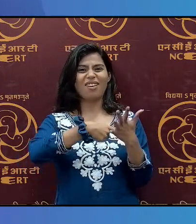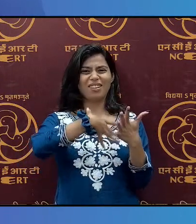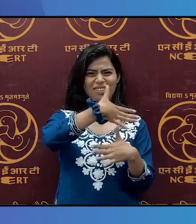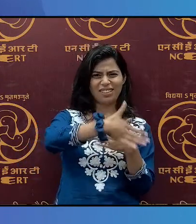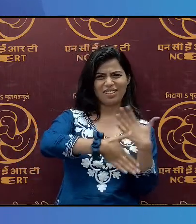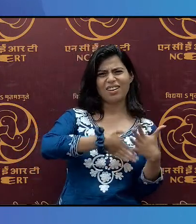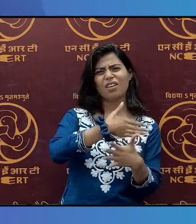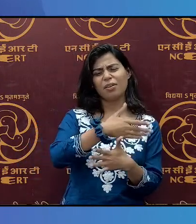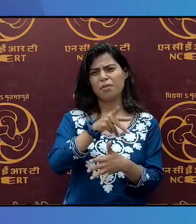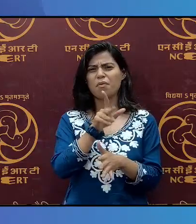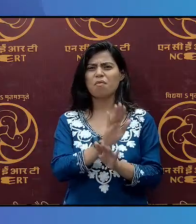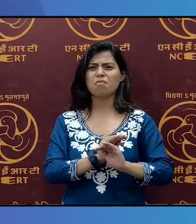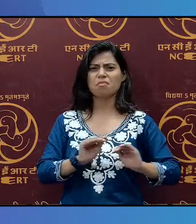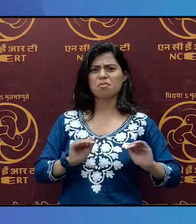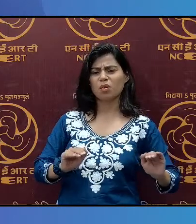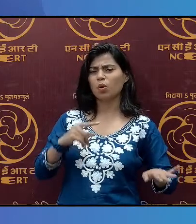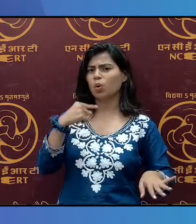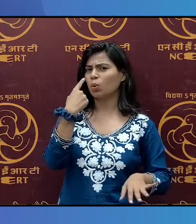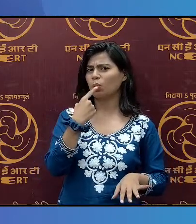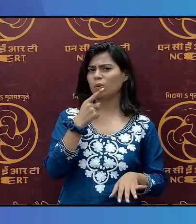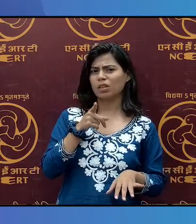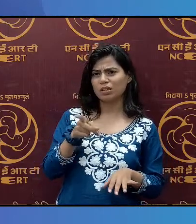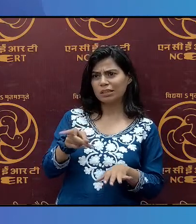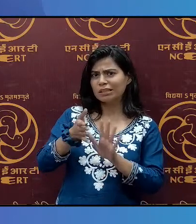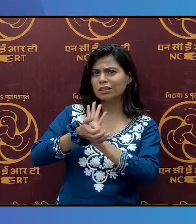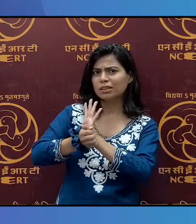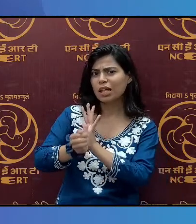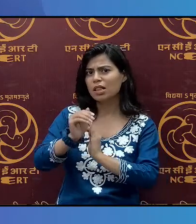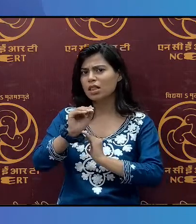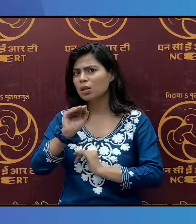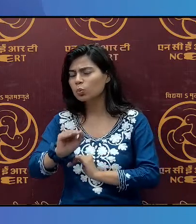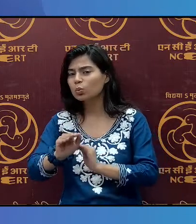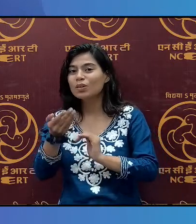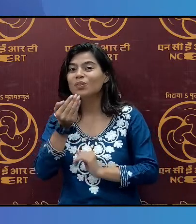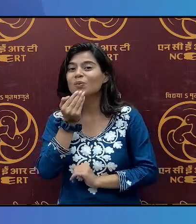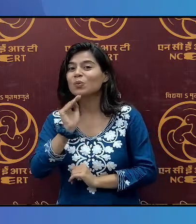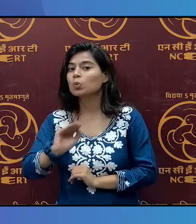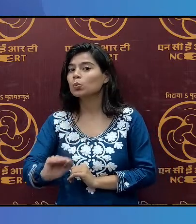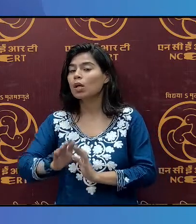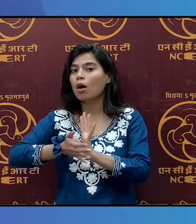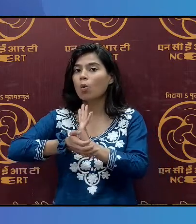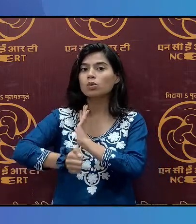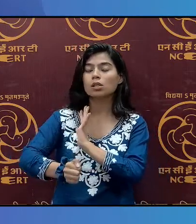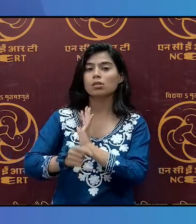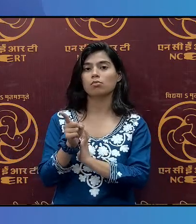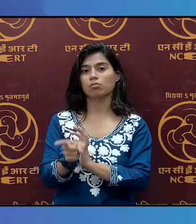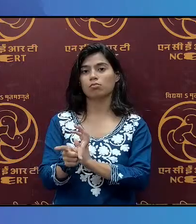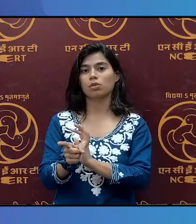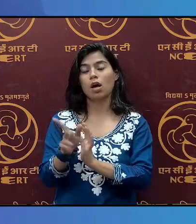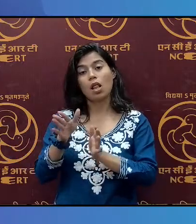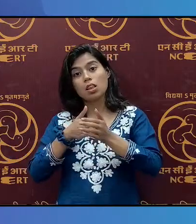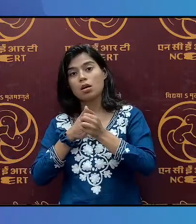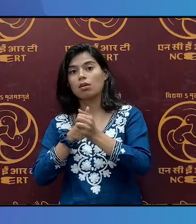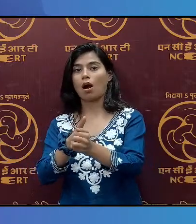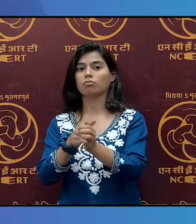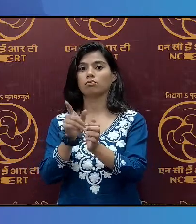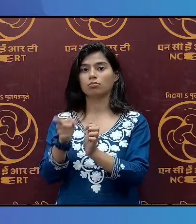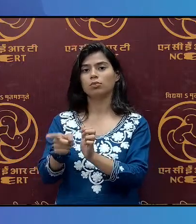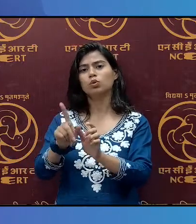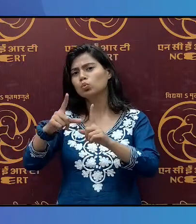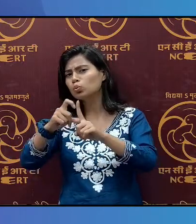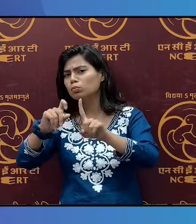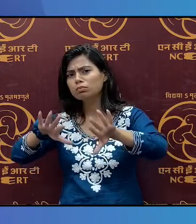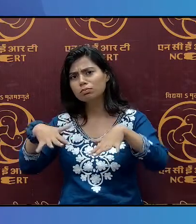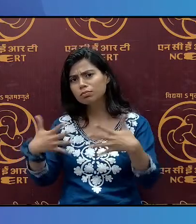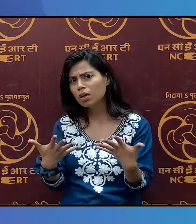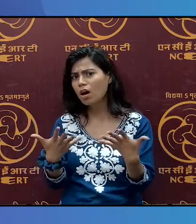child, to find out the talents, the abilities of the child, and guide them what to do